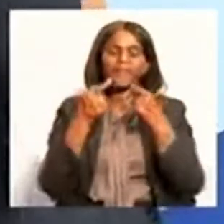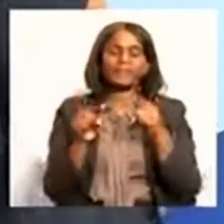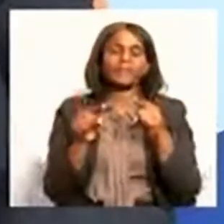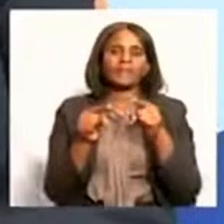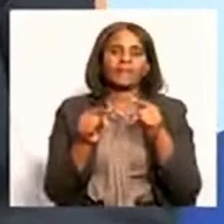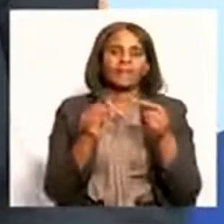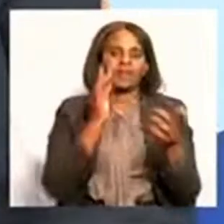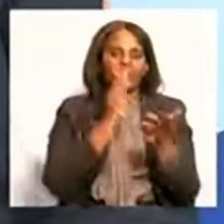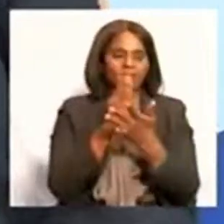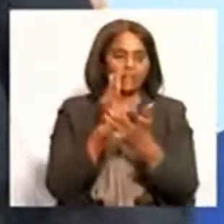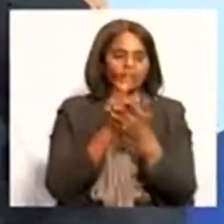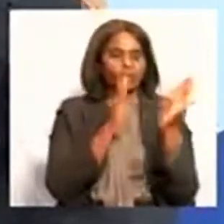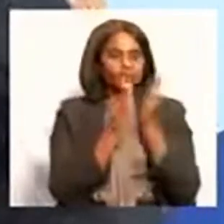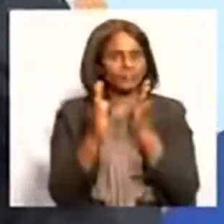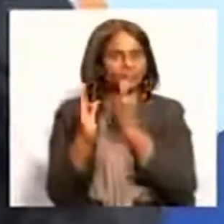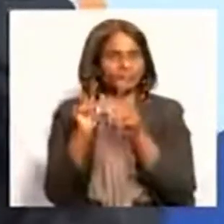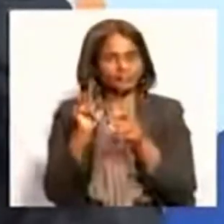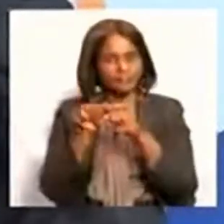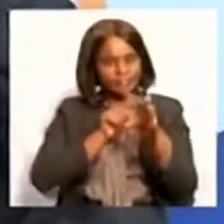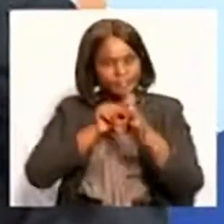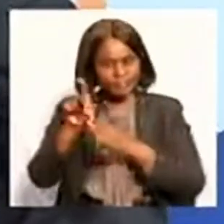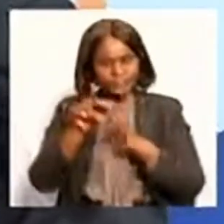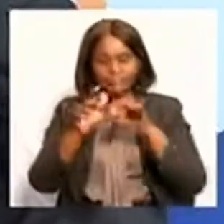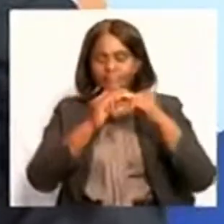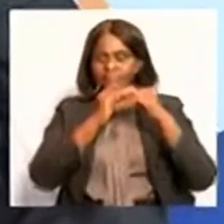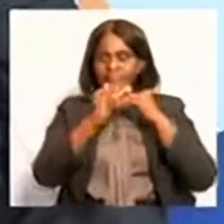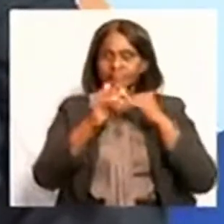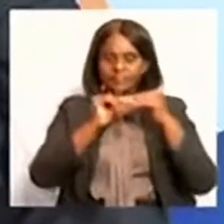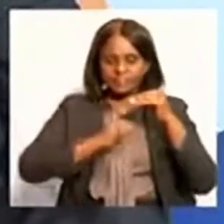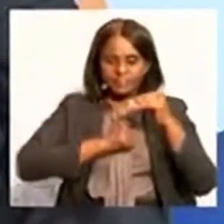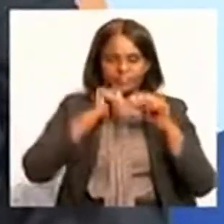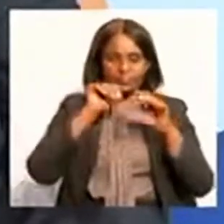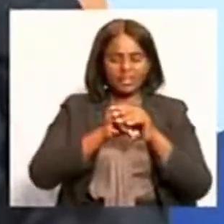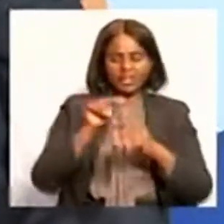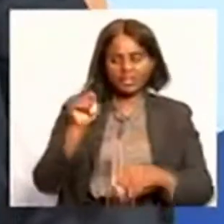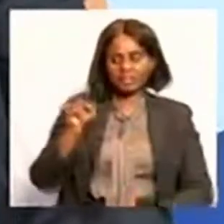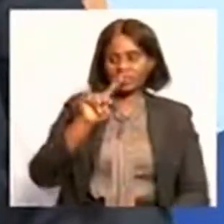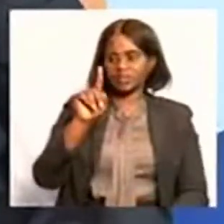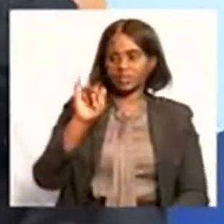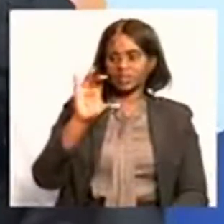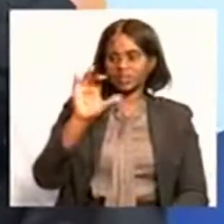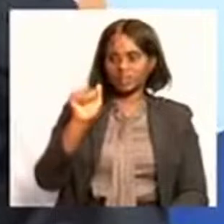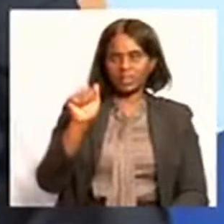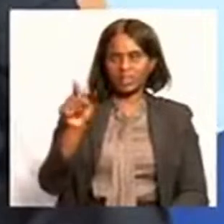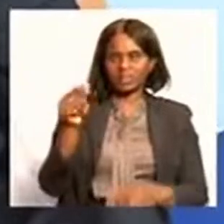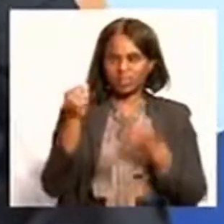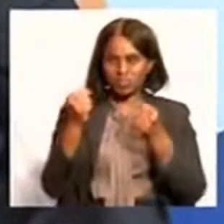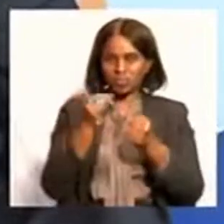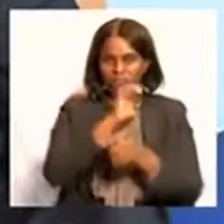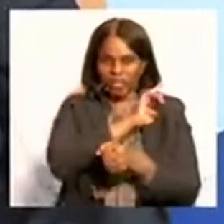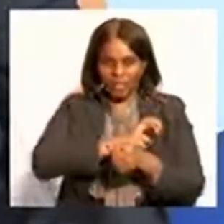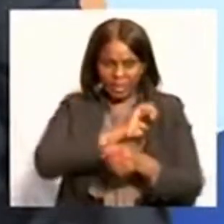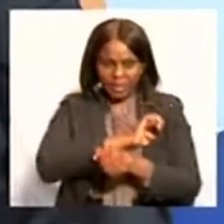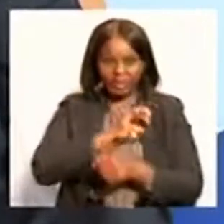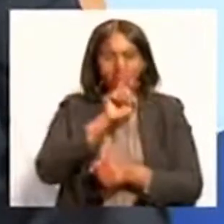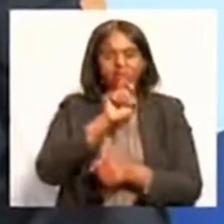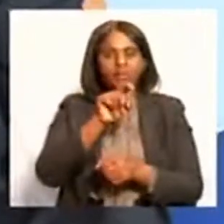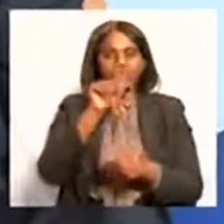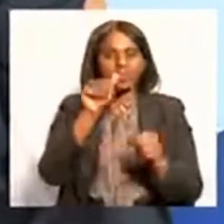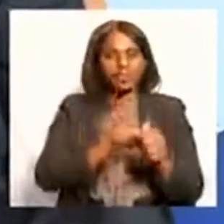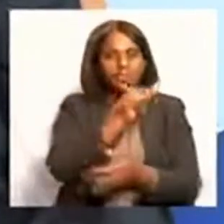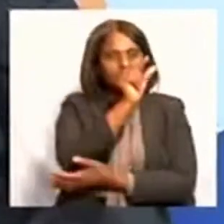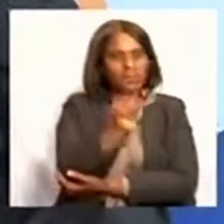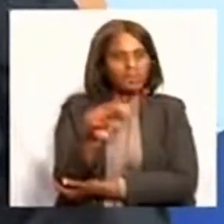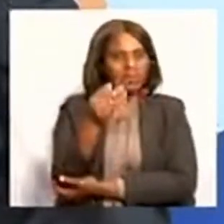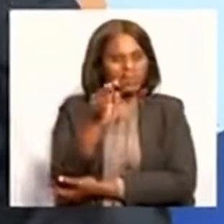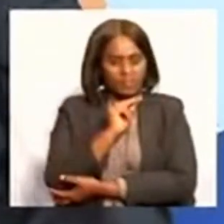as a preventive measure, at a professional level, we belong to Zika, where there are very strong ethical requirements that each one of